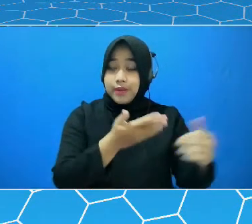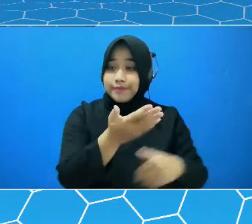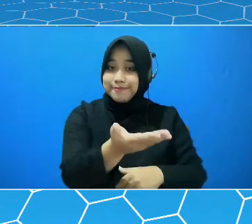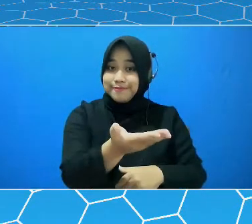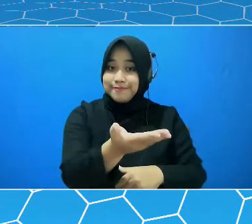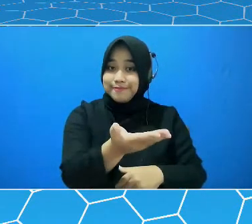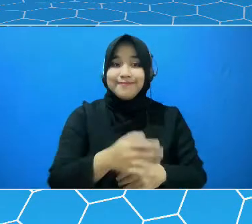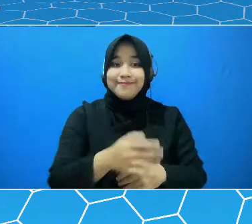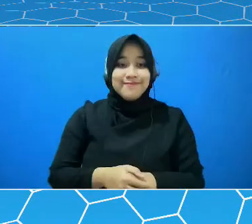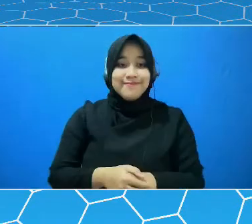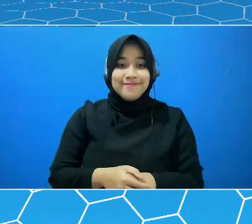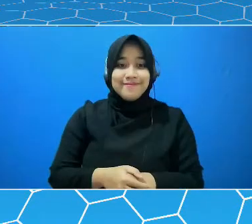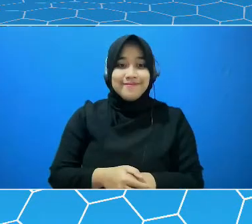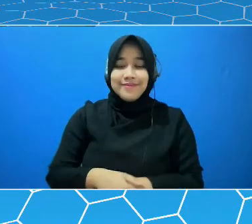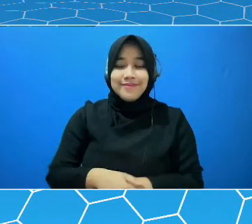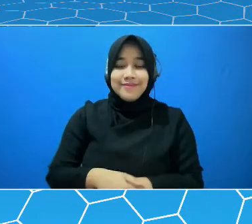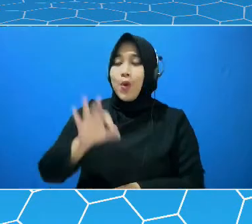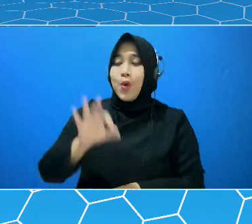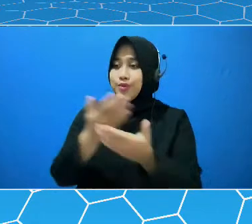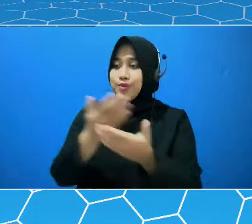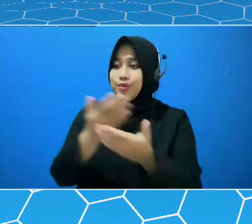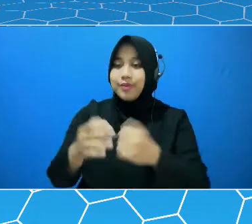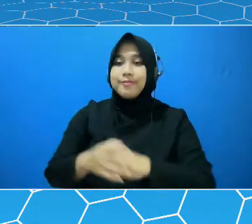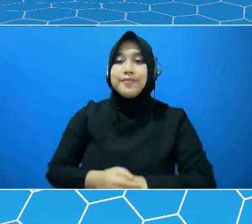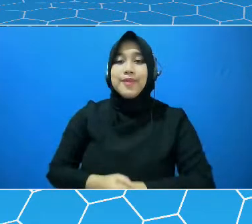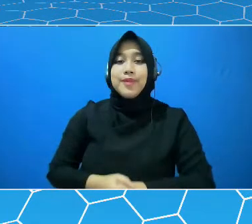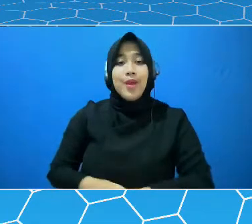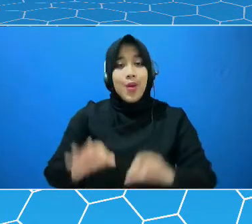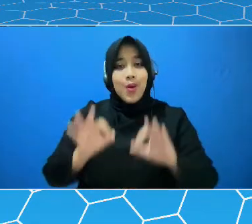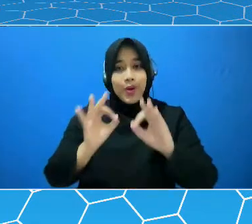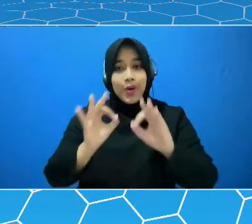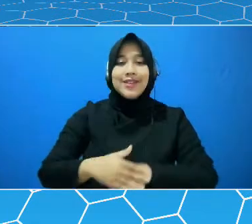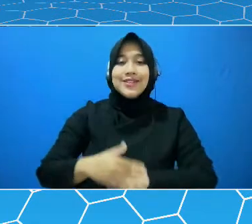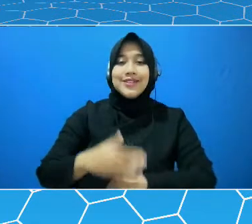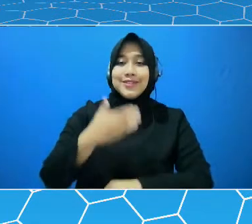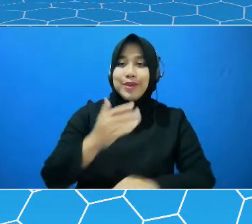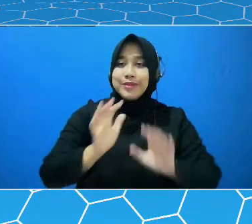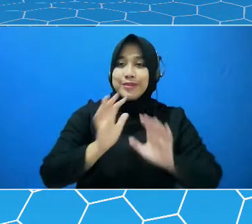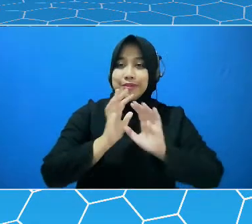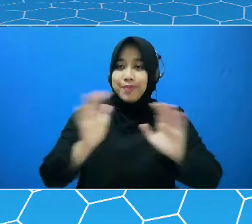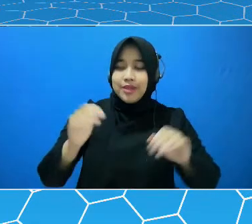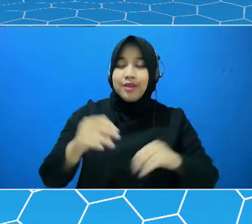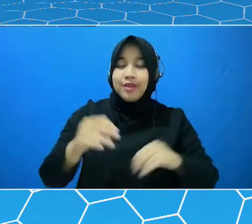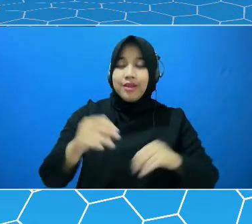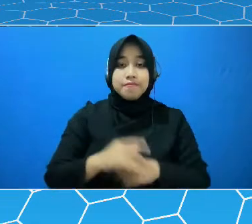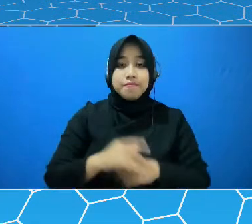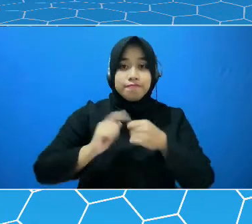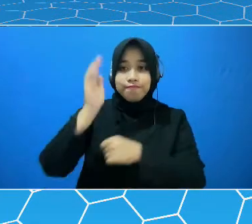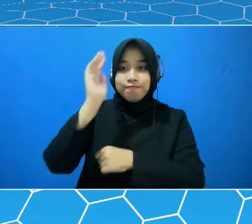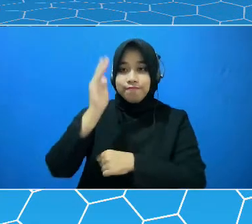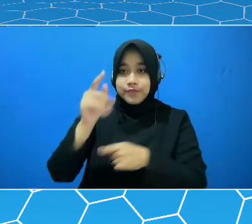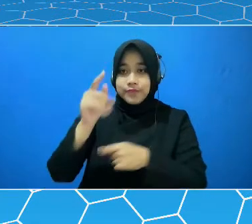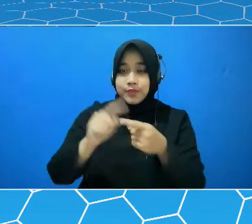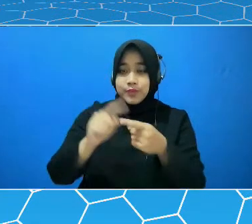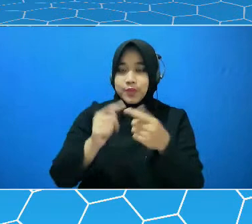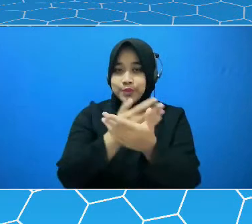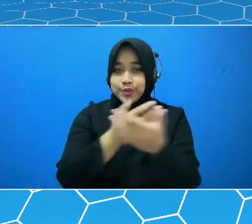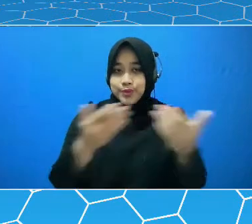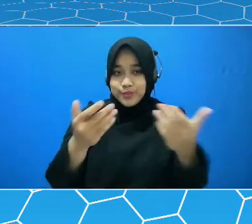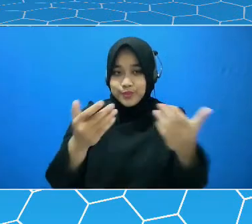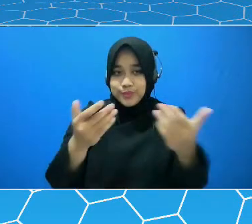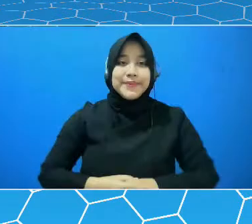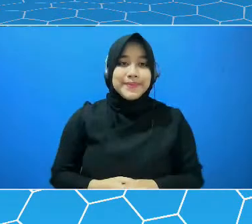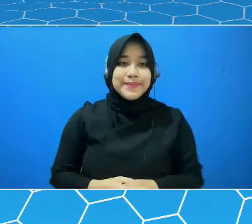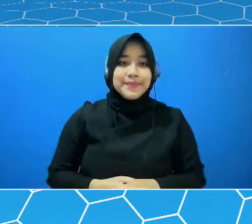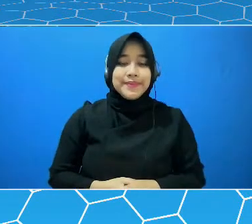Okay, so then thank you very much, the presenters and also the audience. We're waiting for the questions. There's still some time to send them